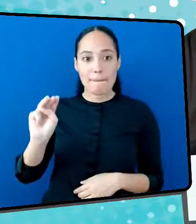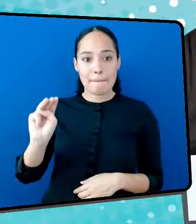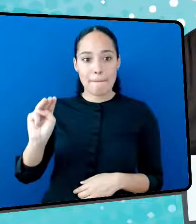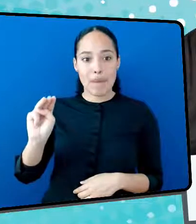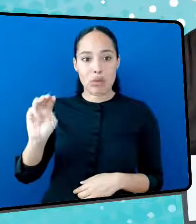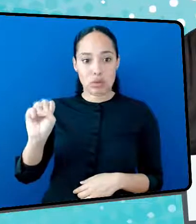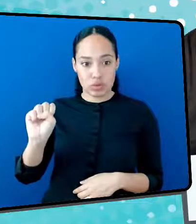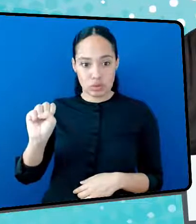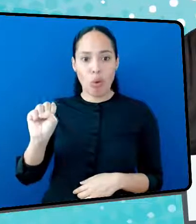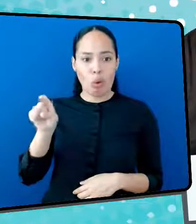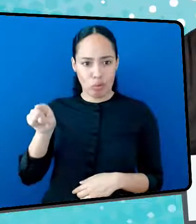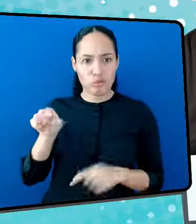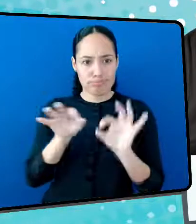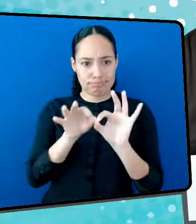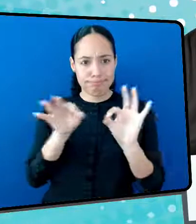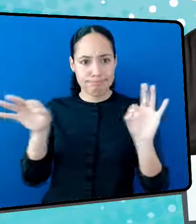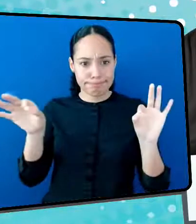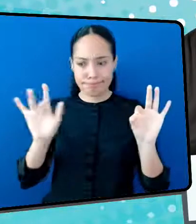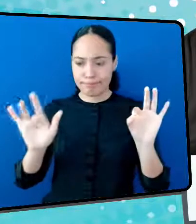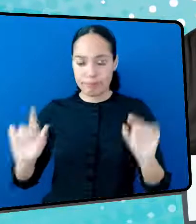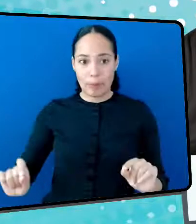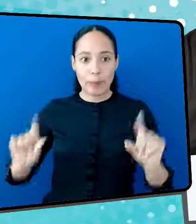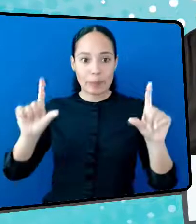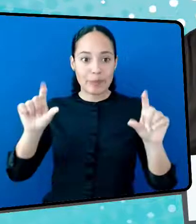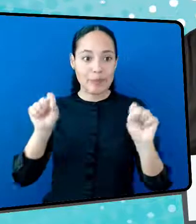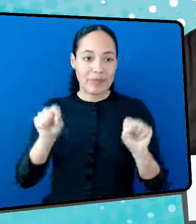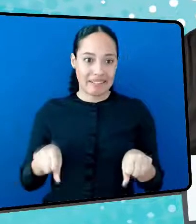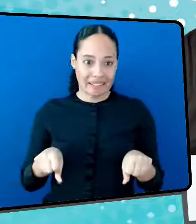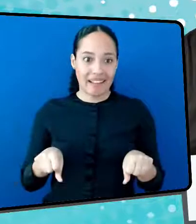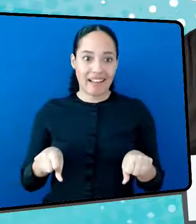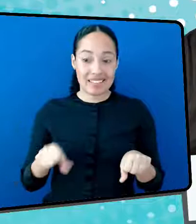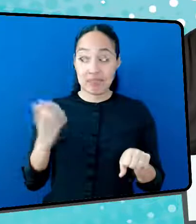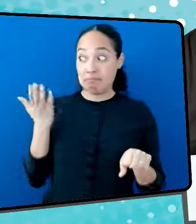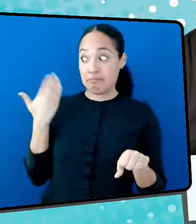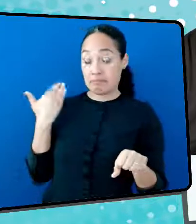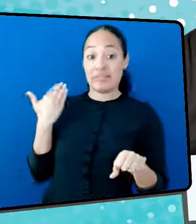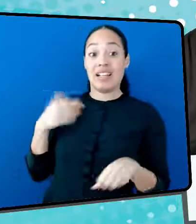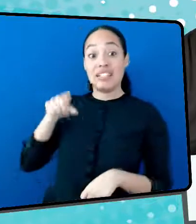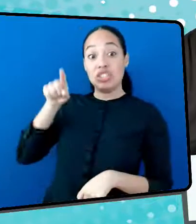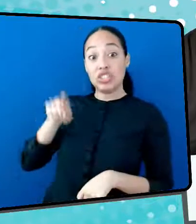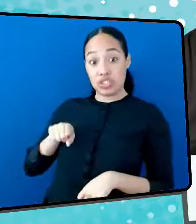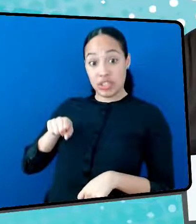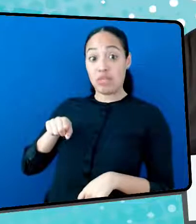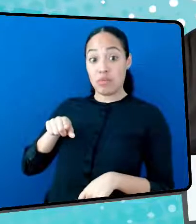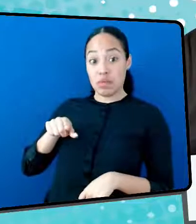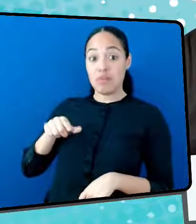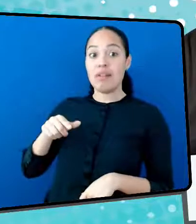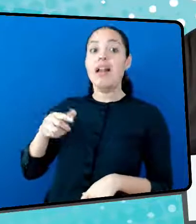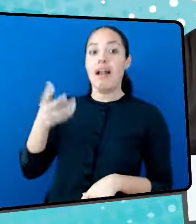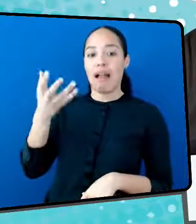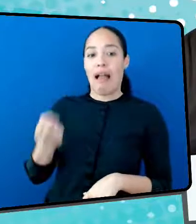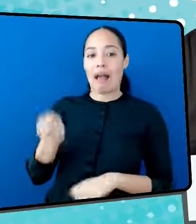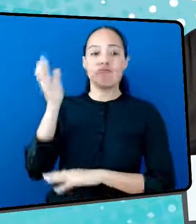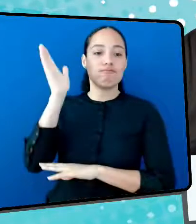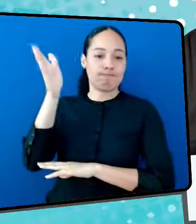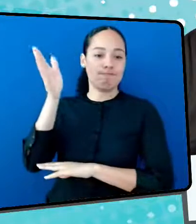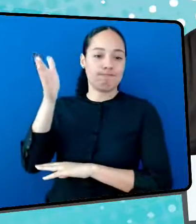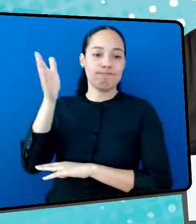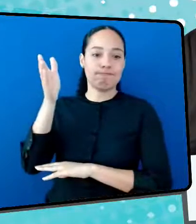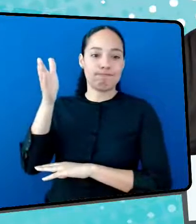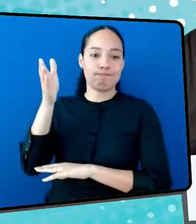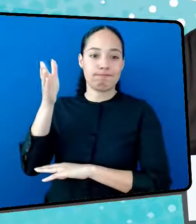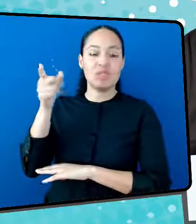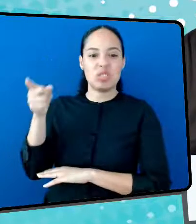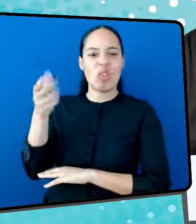it in January, and there's also an 8-minute kind of video there as well, so you can kind of learn about it there.